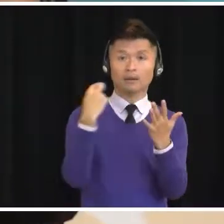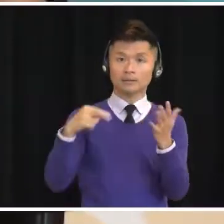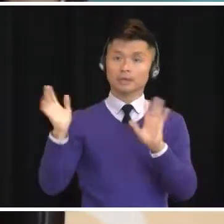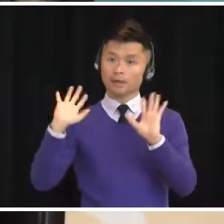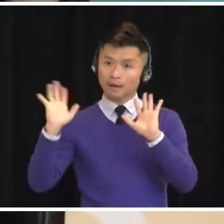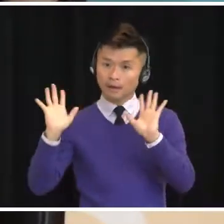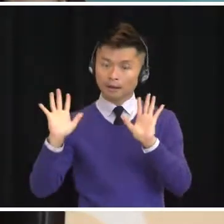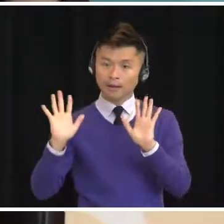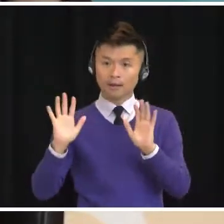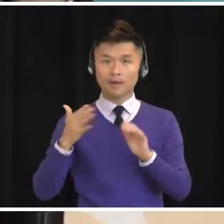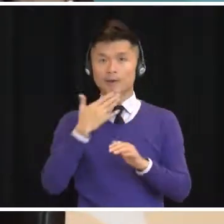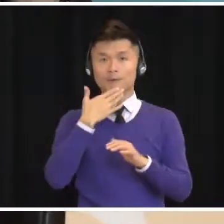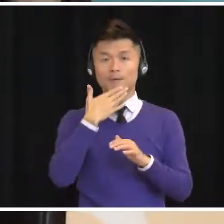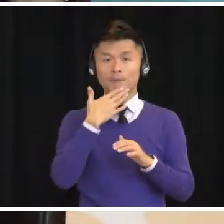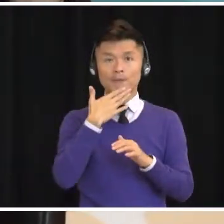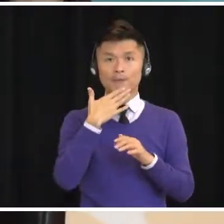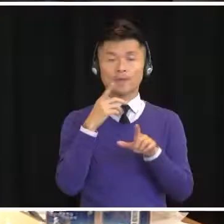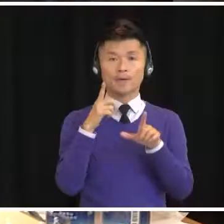those